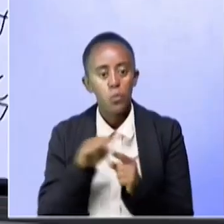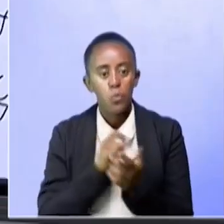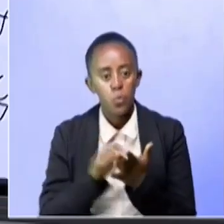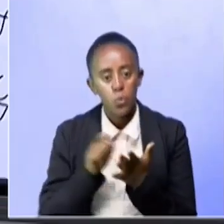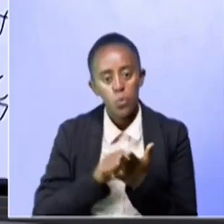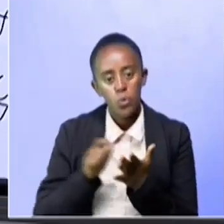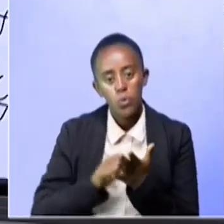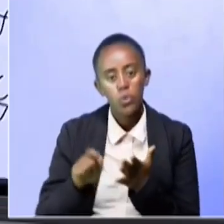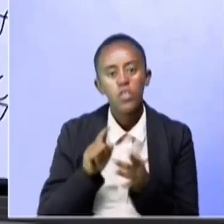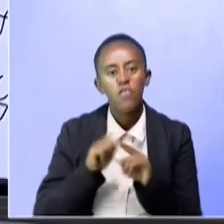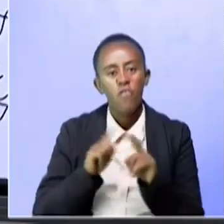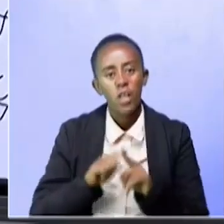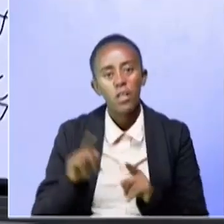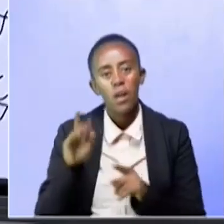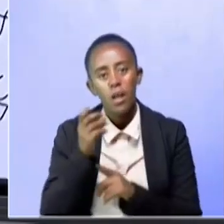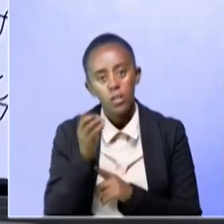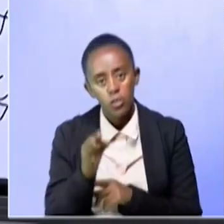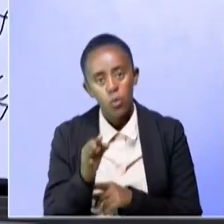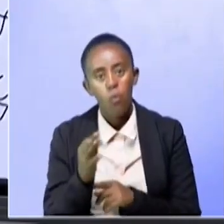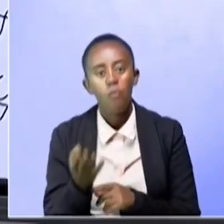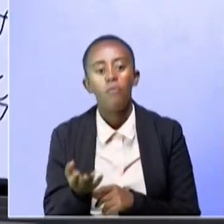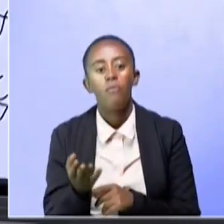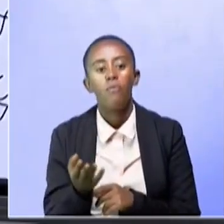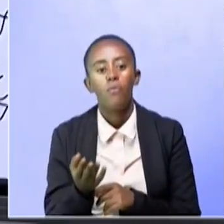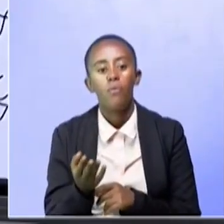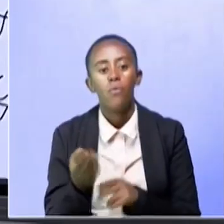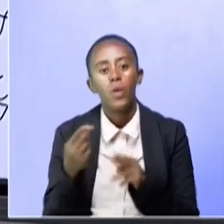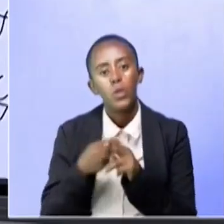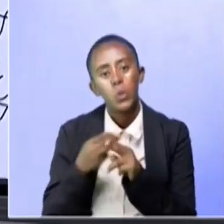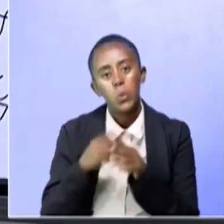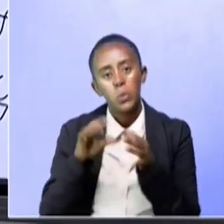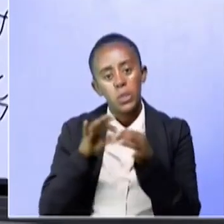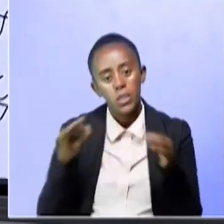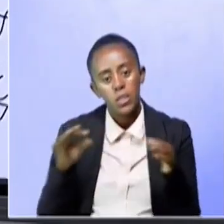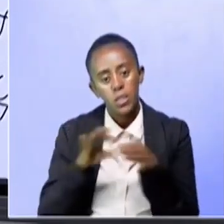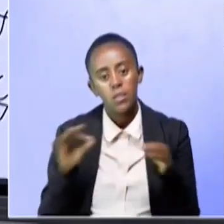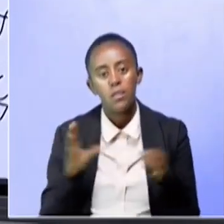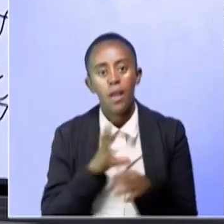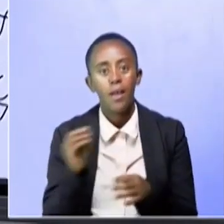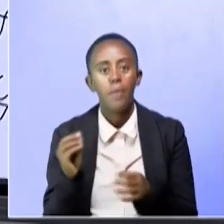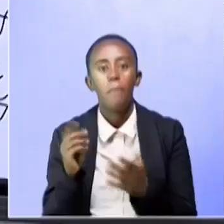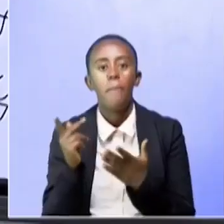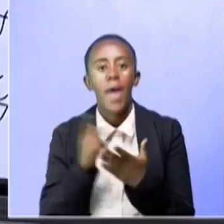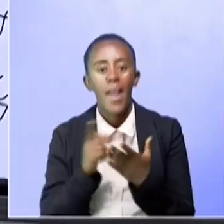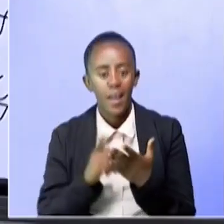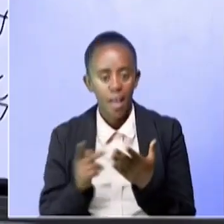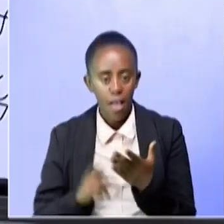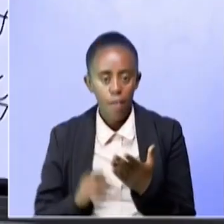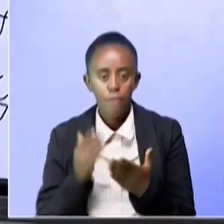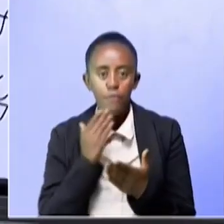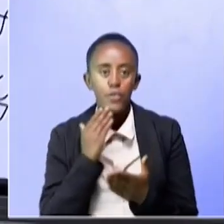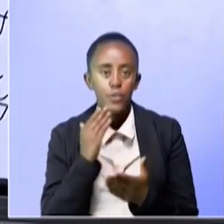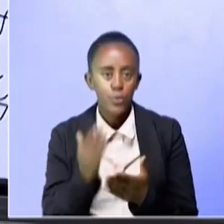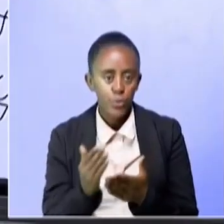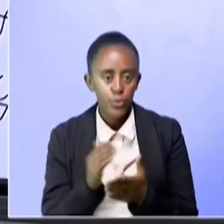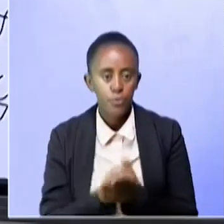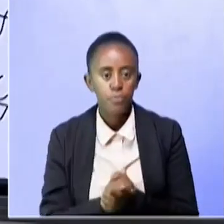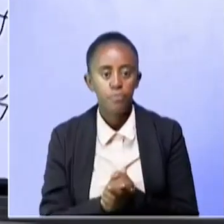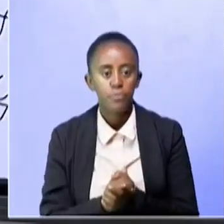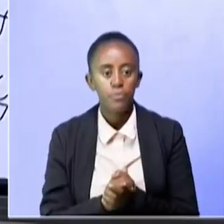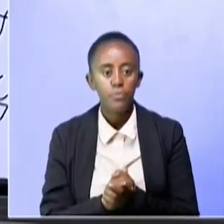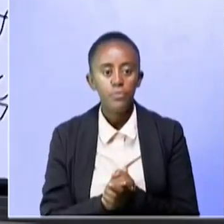different kinds of what? Short sentences and paragraph. Good. And among